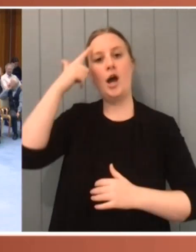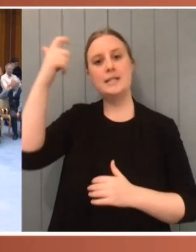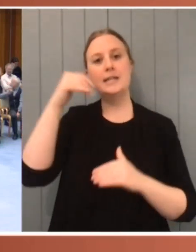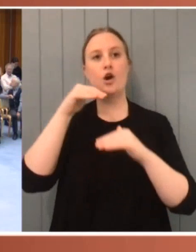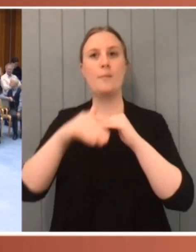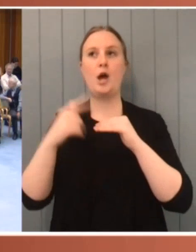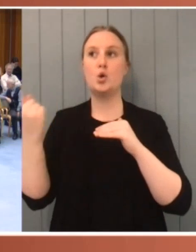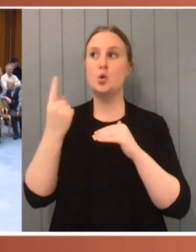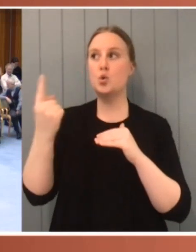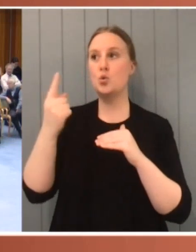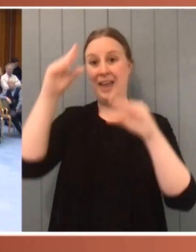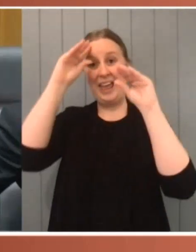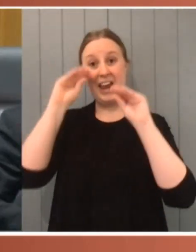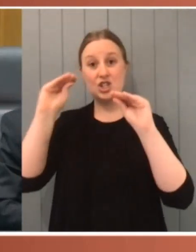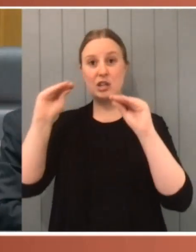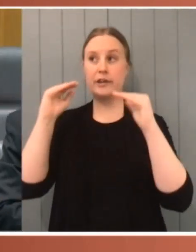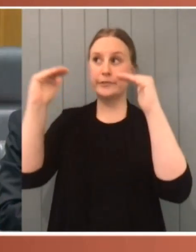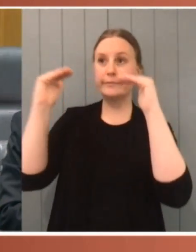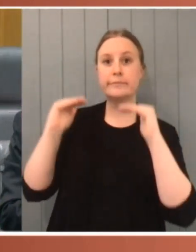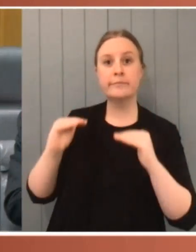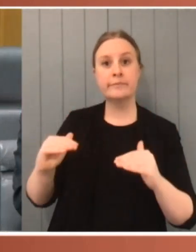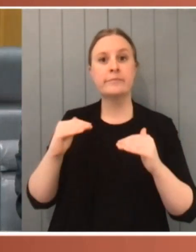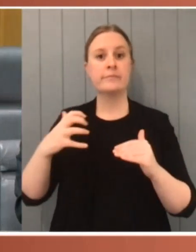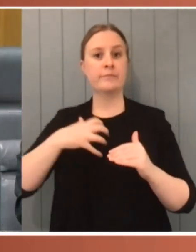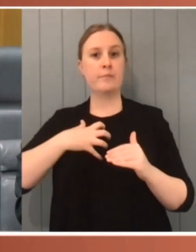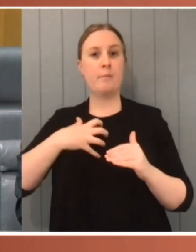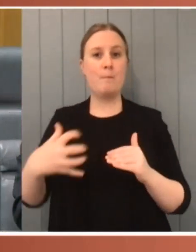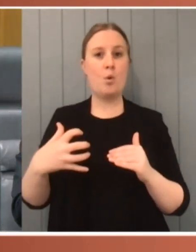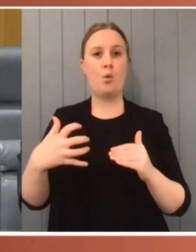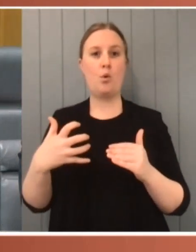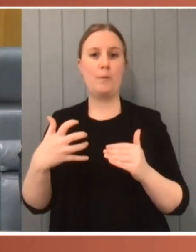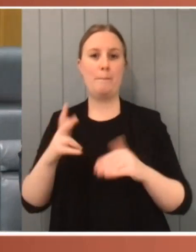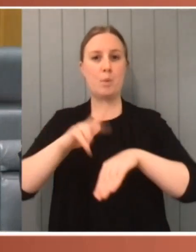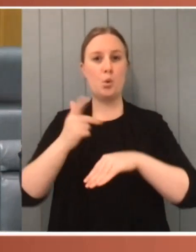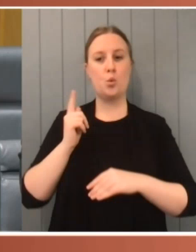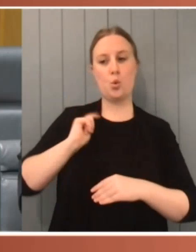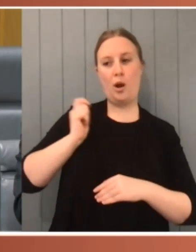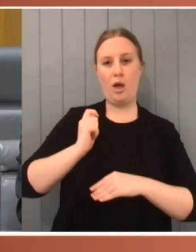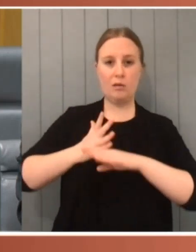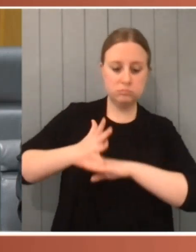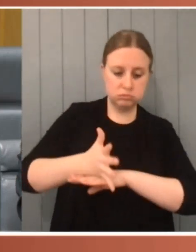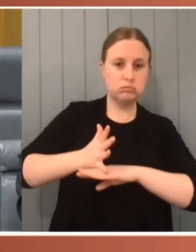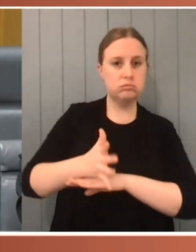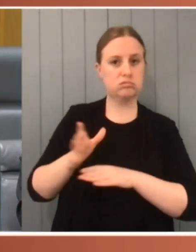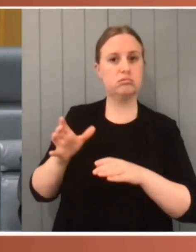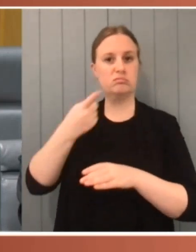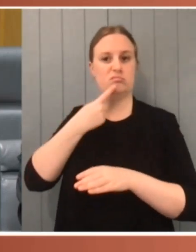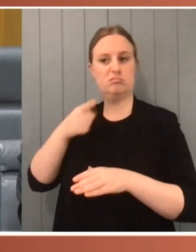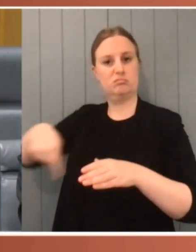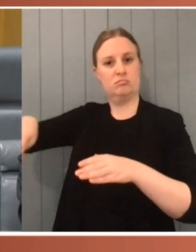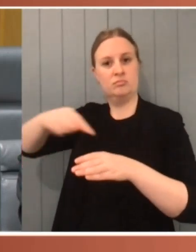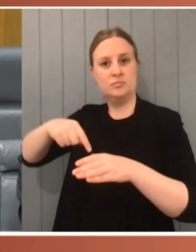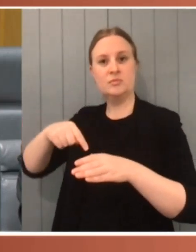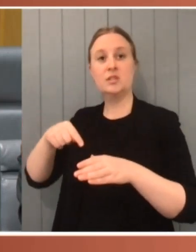were less likely to vote in a voluntary system. Now that argument, of course, has